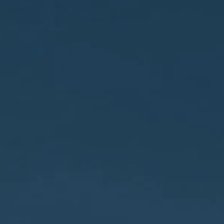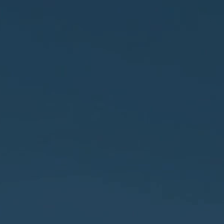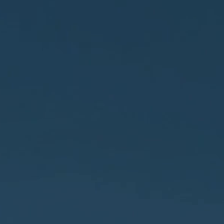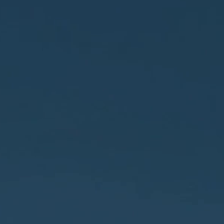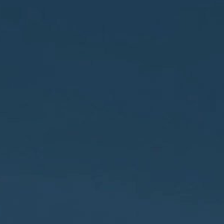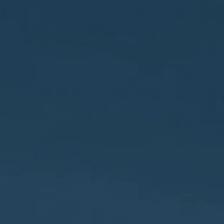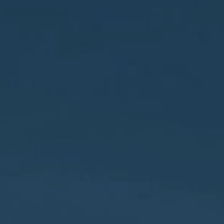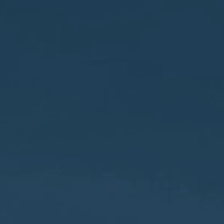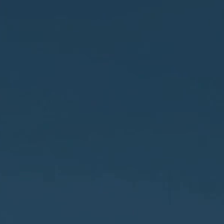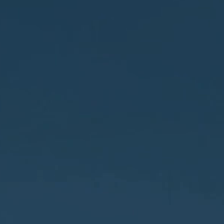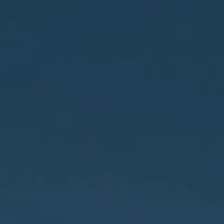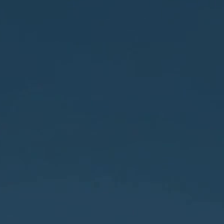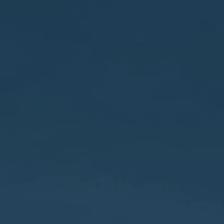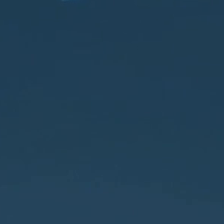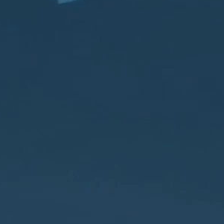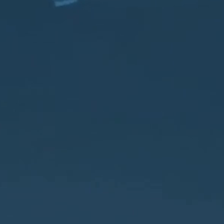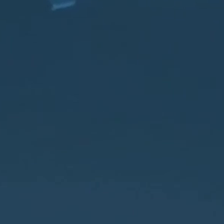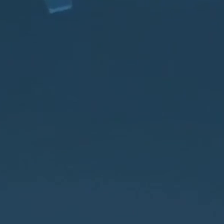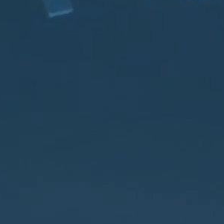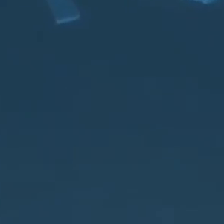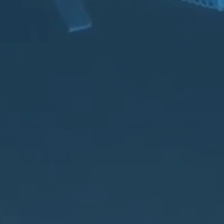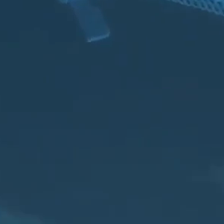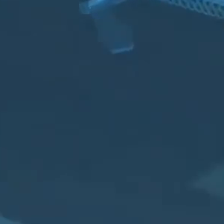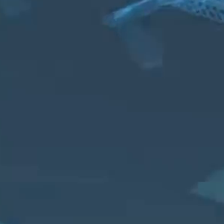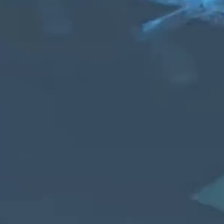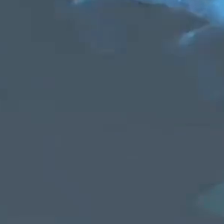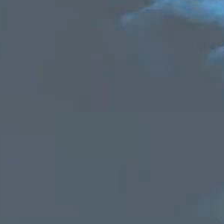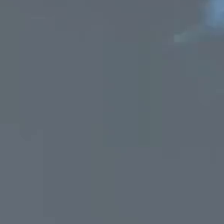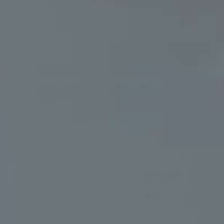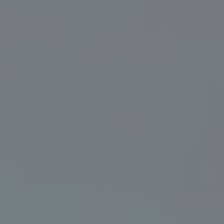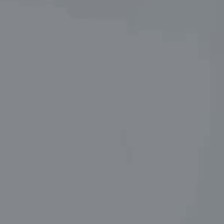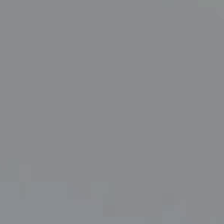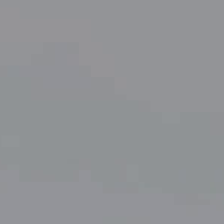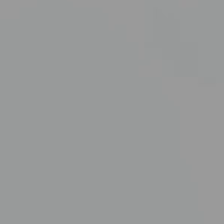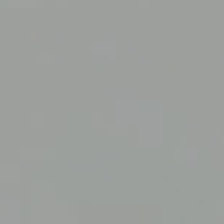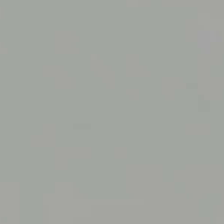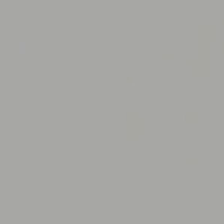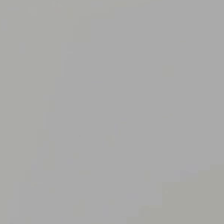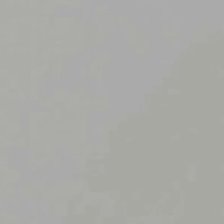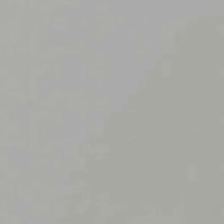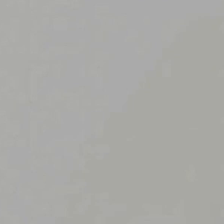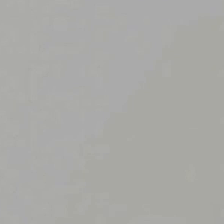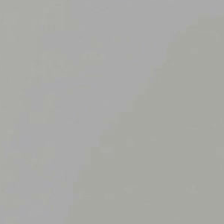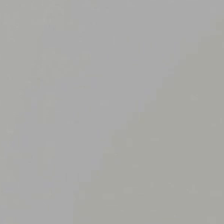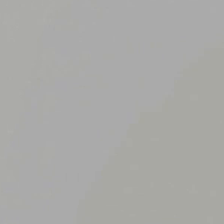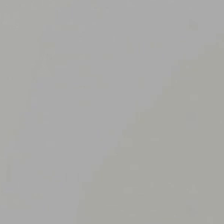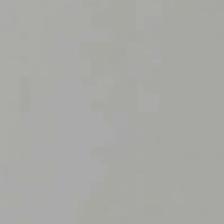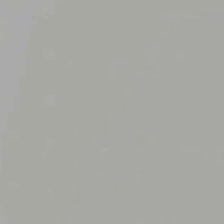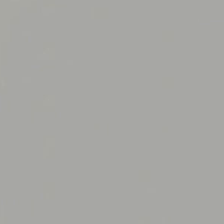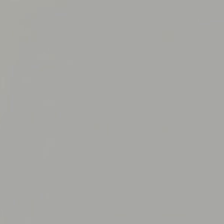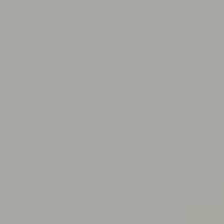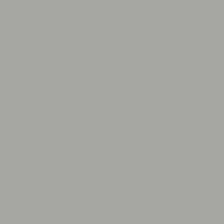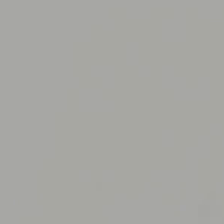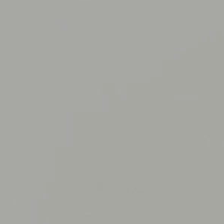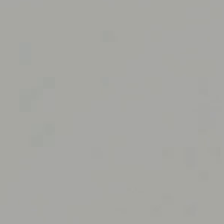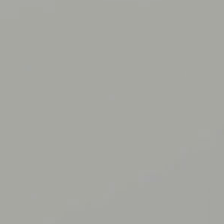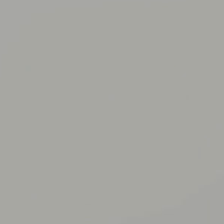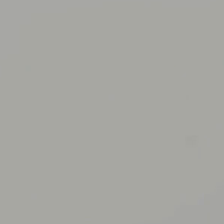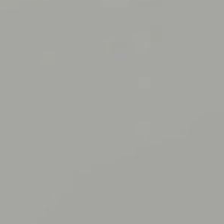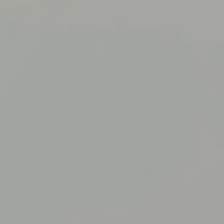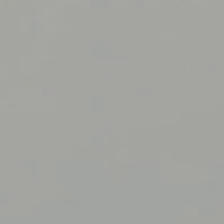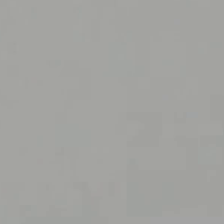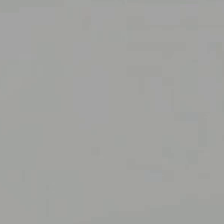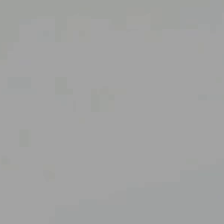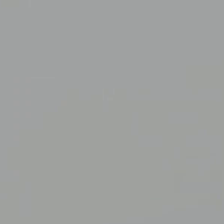fiber connections are complex and error-prone. The highly integrated optical layer 5-in-1 boards of the DC908